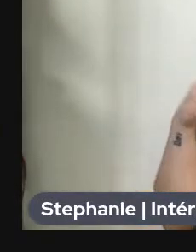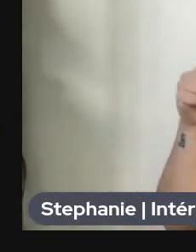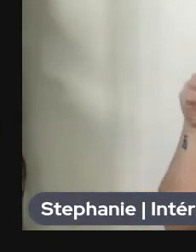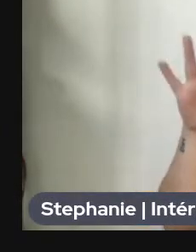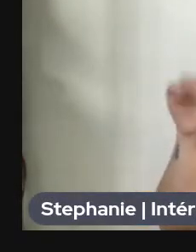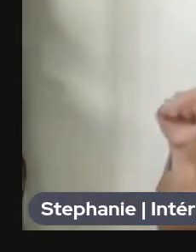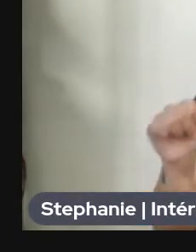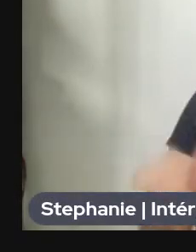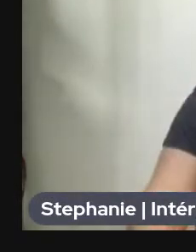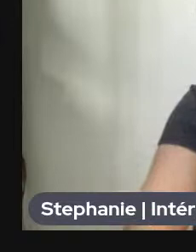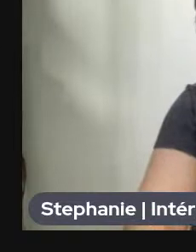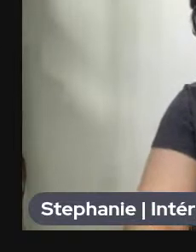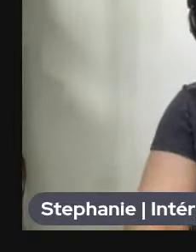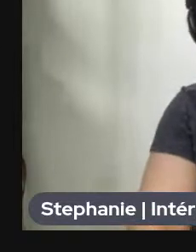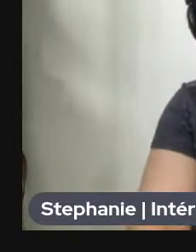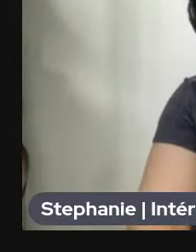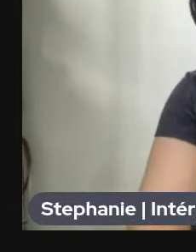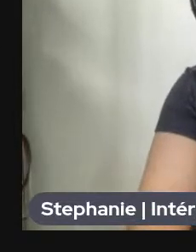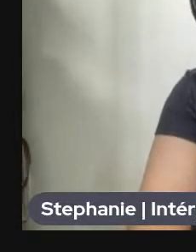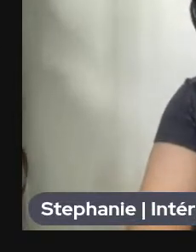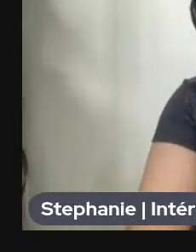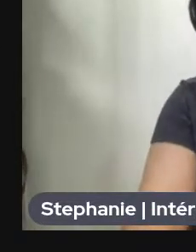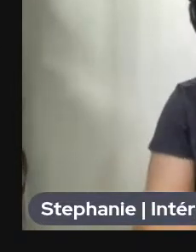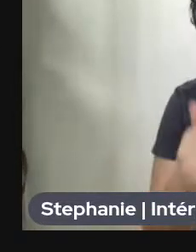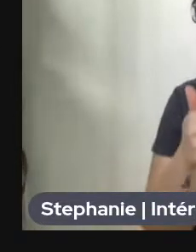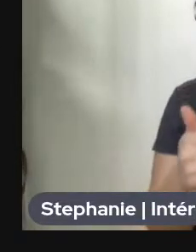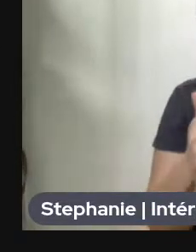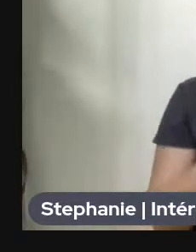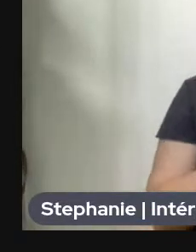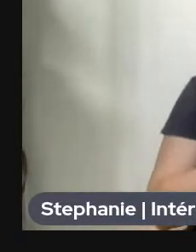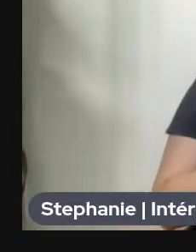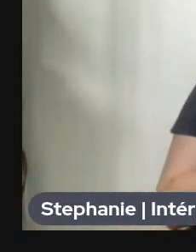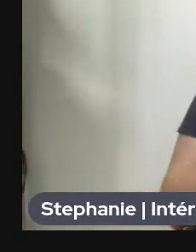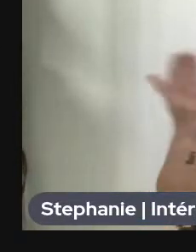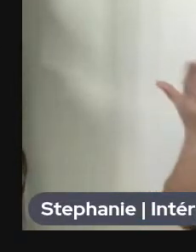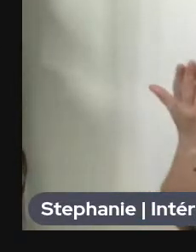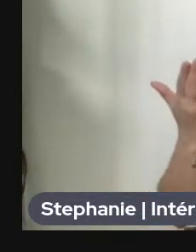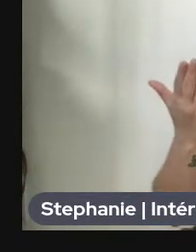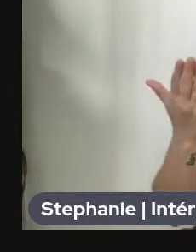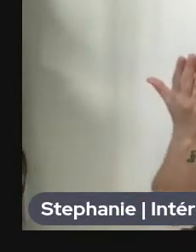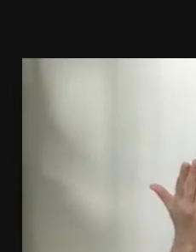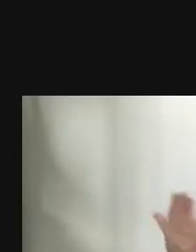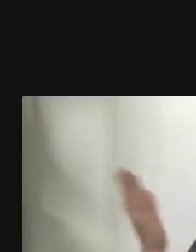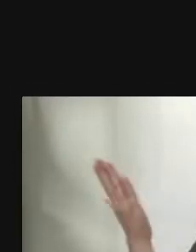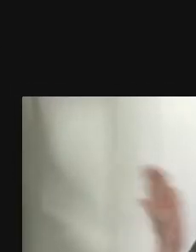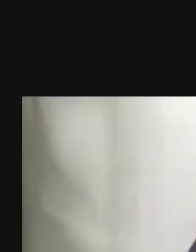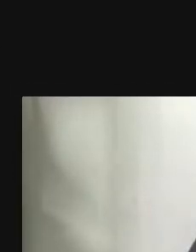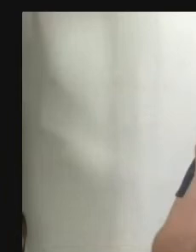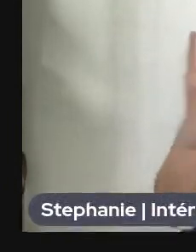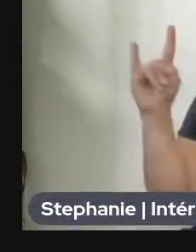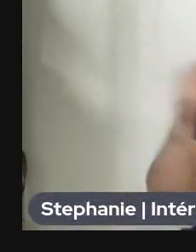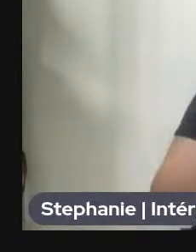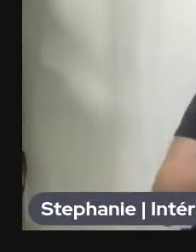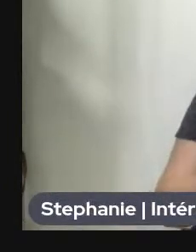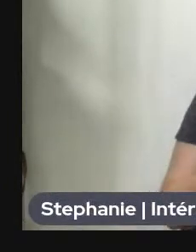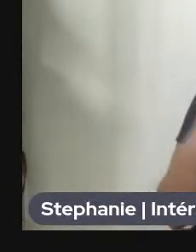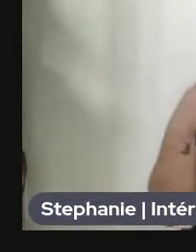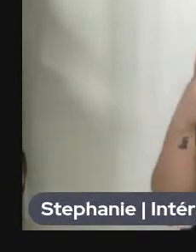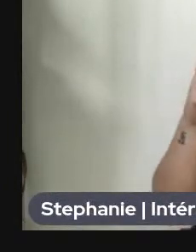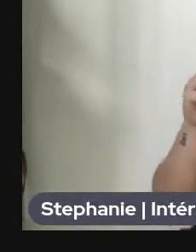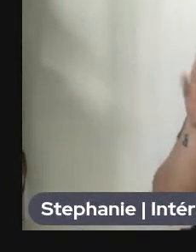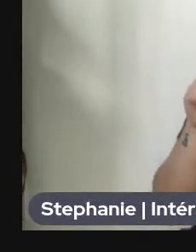Thank you so much. And we'll turn to our last presenter, Professor Carlos